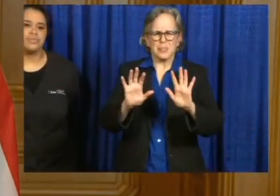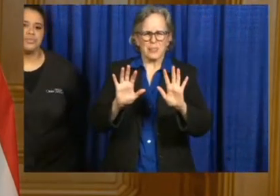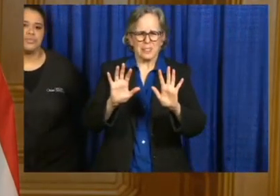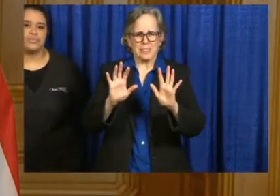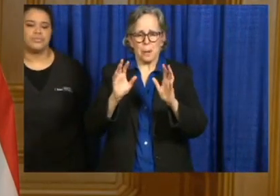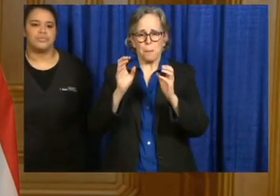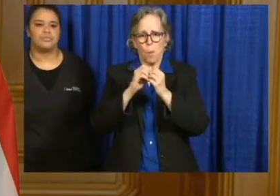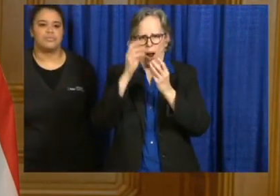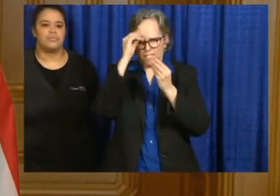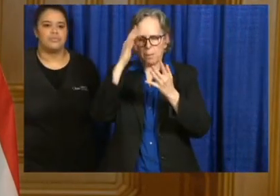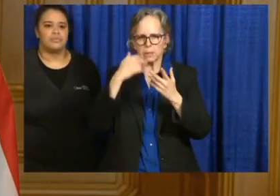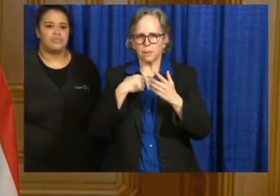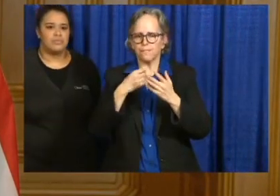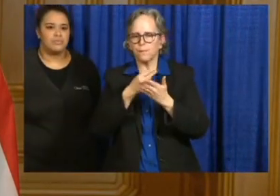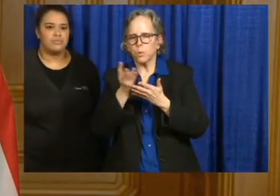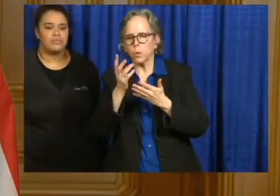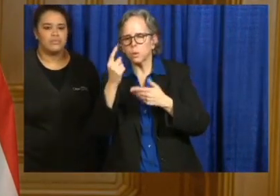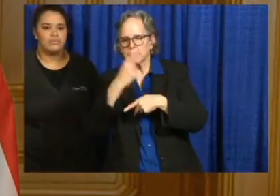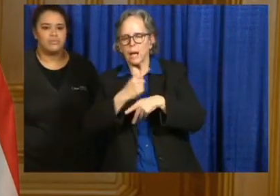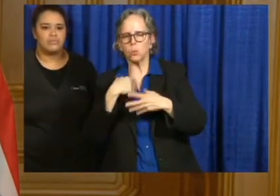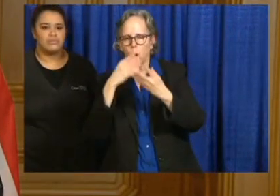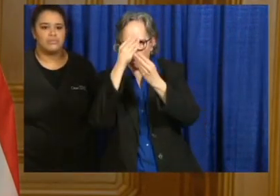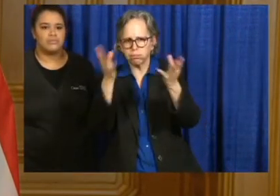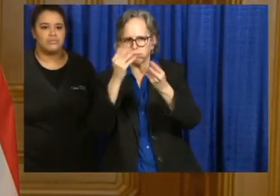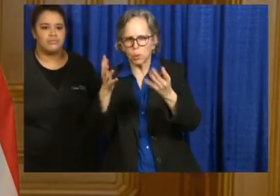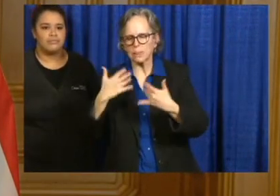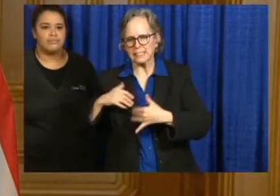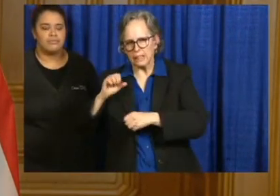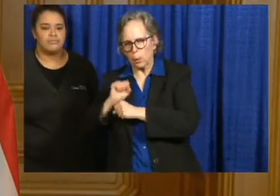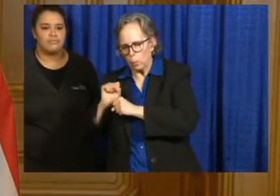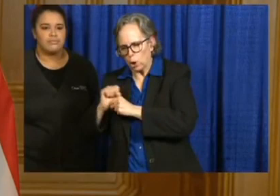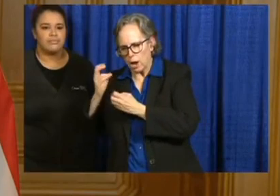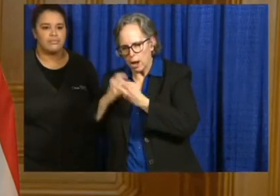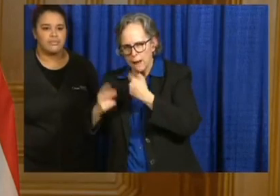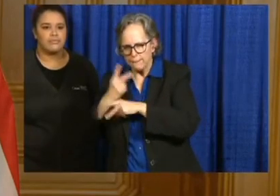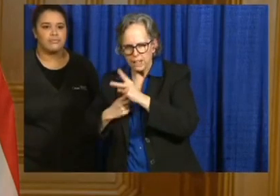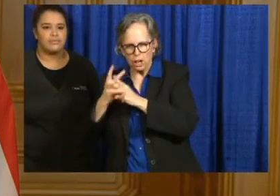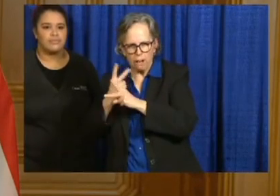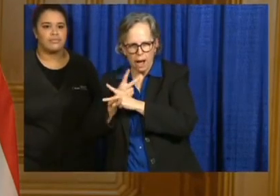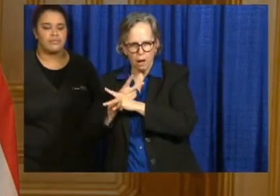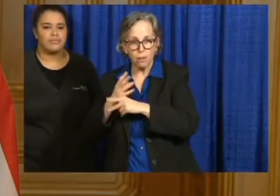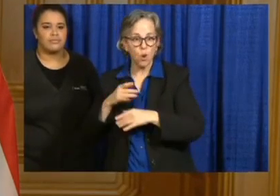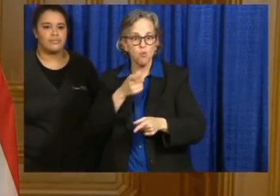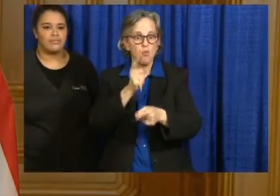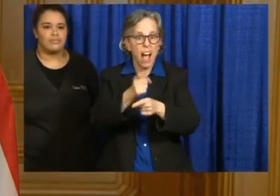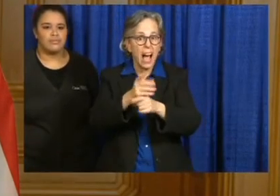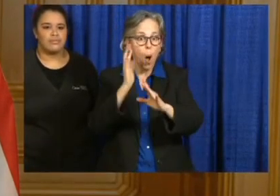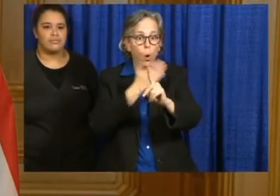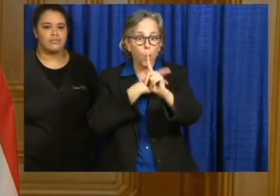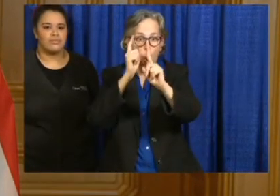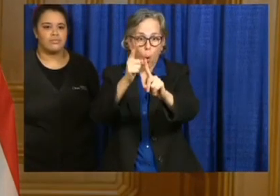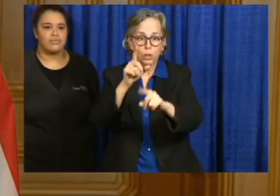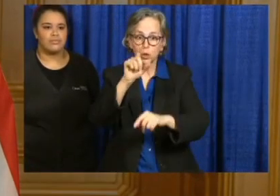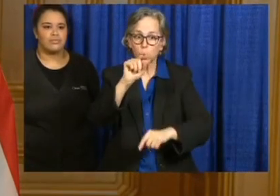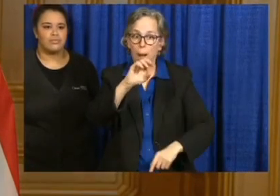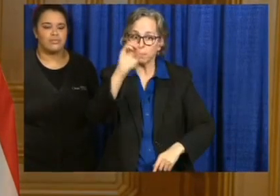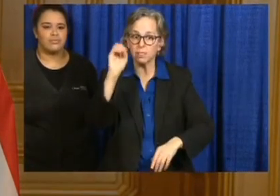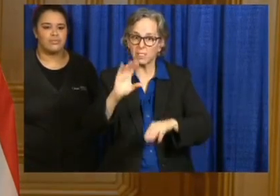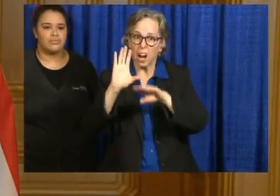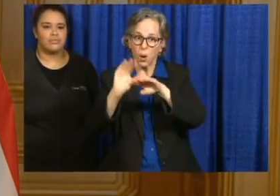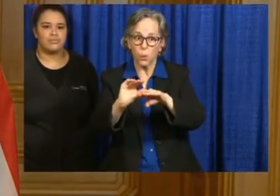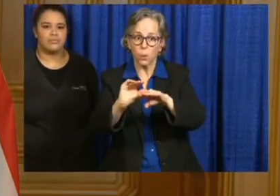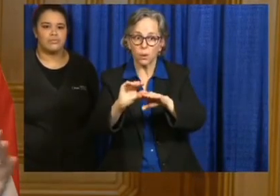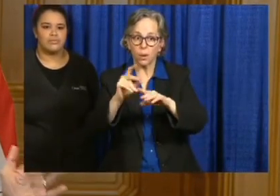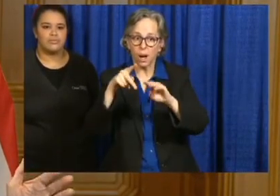in progress, but we knew going in, we wanted them to aim for 20%. We knew some of the departments wouldn't be able to do that. And we